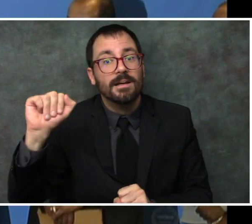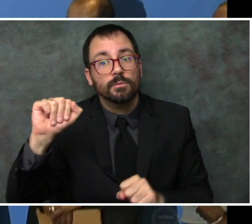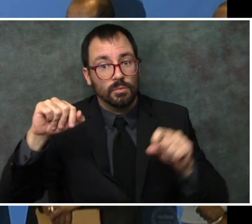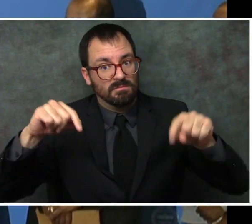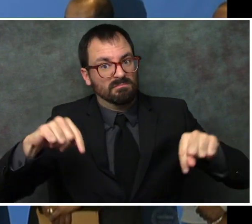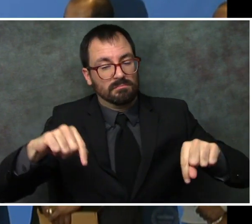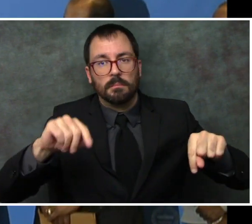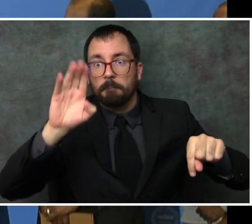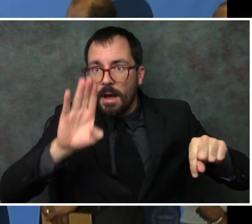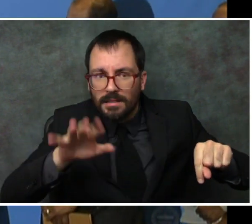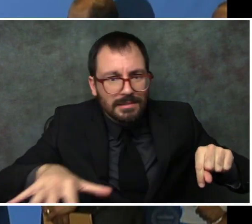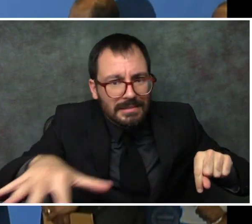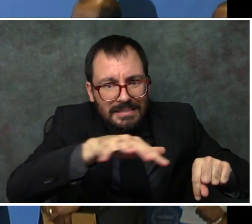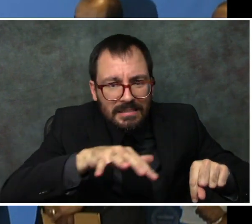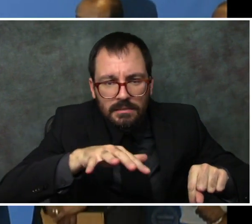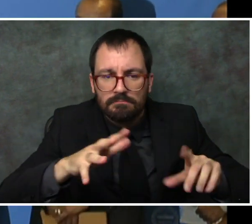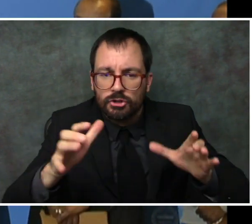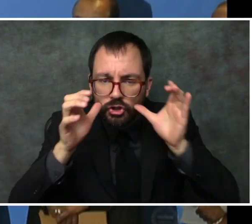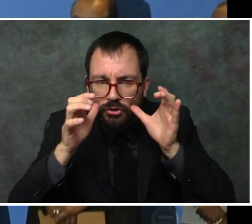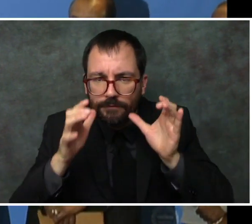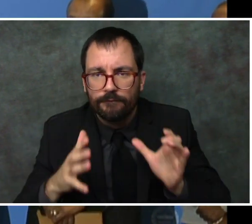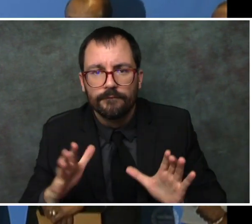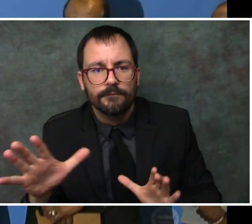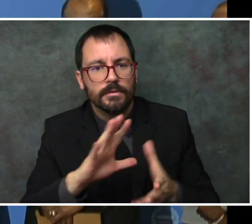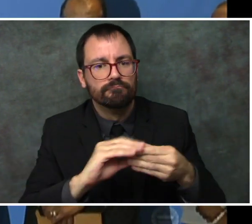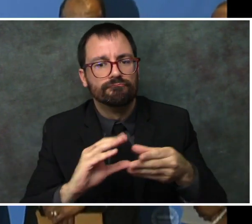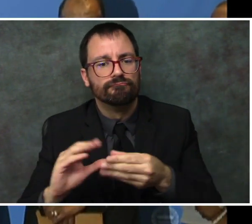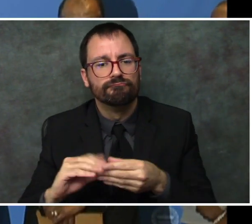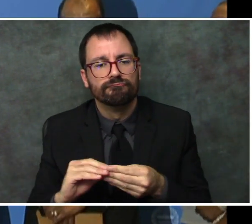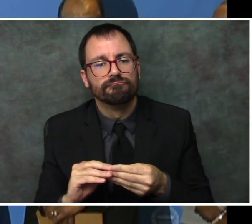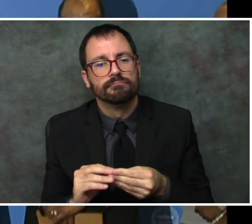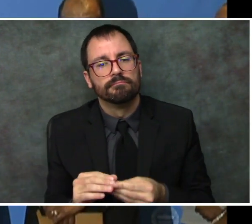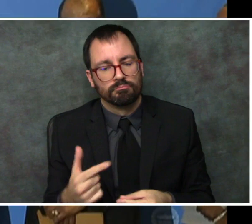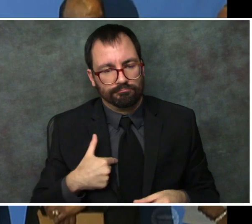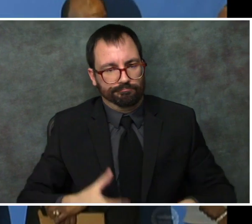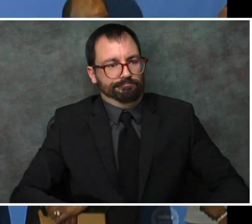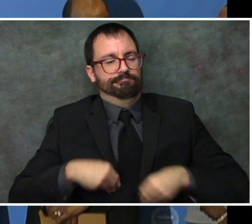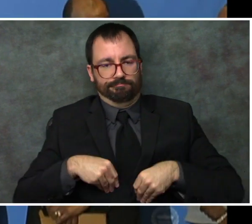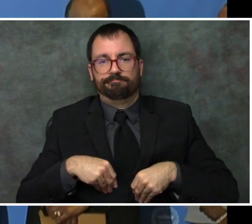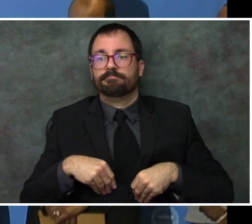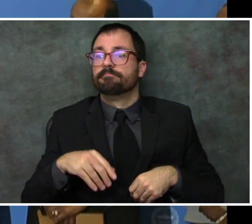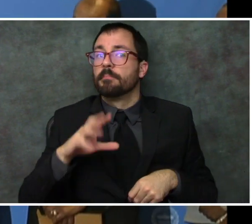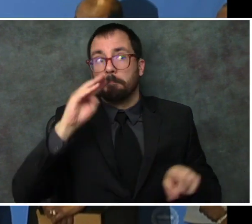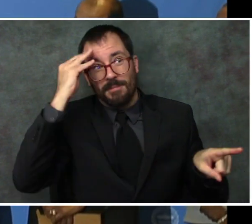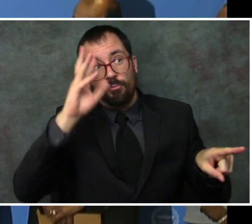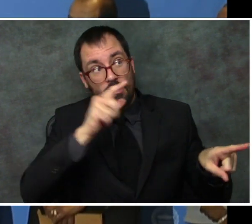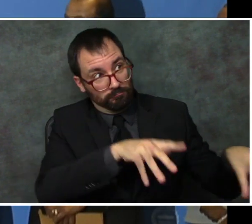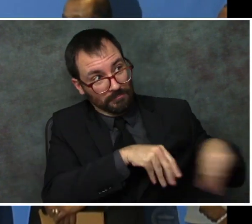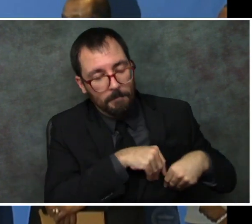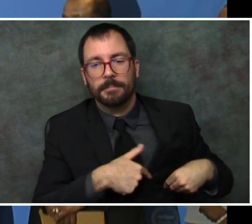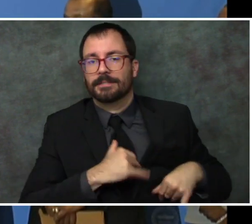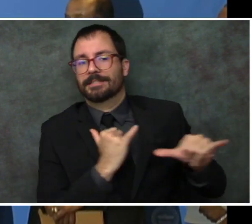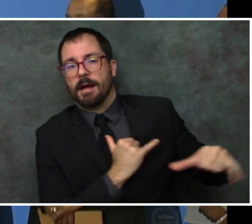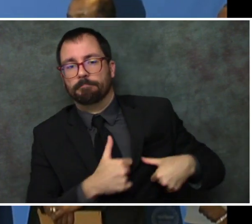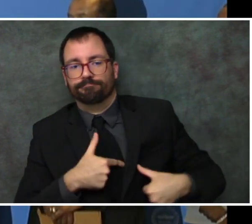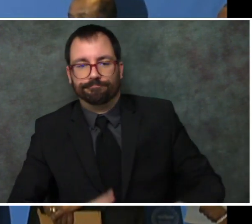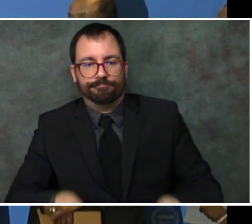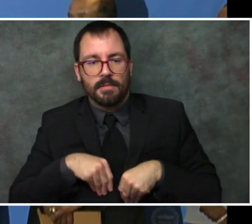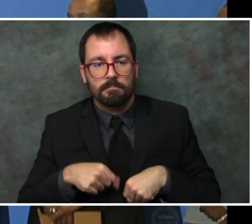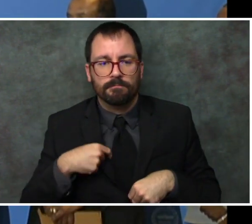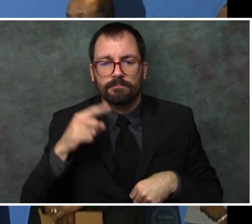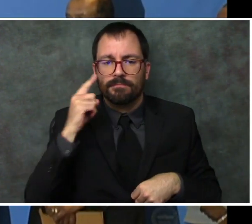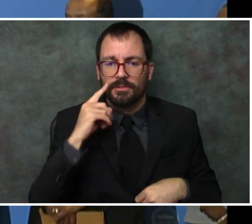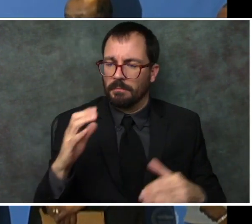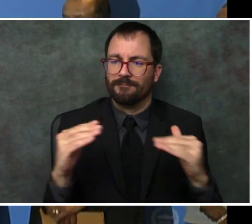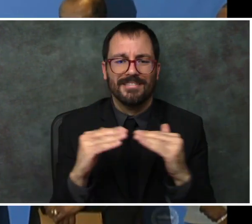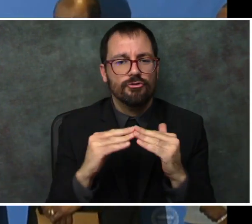Mayor Walsh. I think it'll be fair to the community and the police, because we have folks here that saw not only